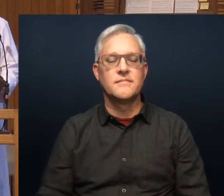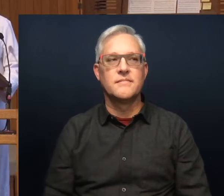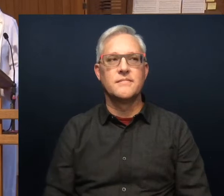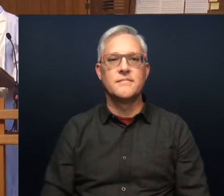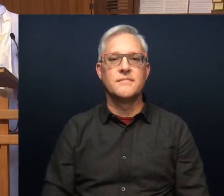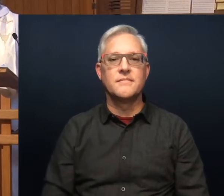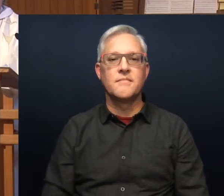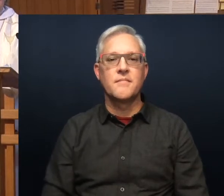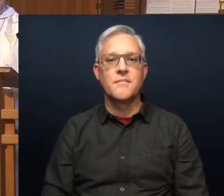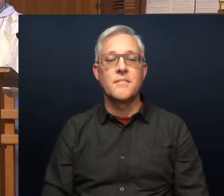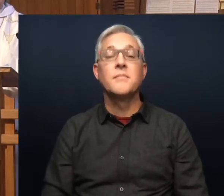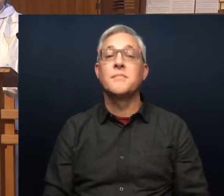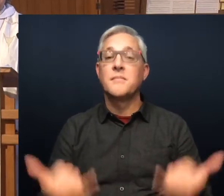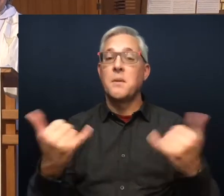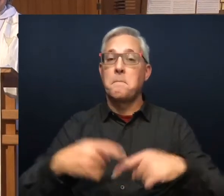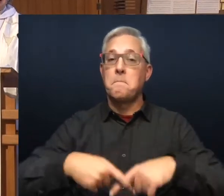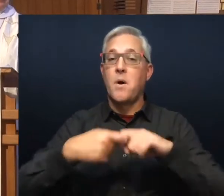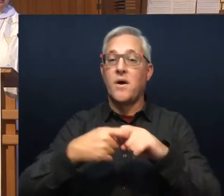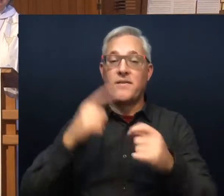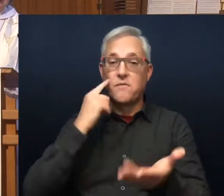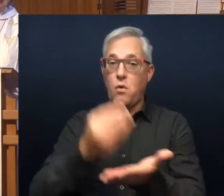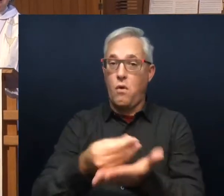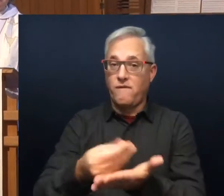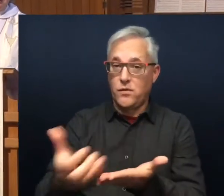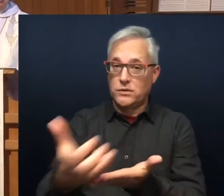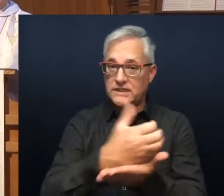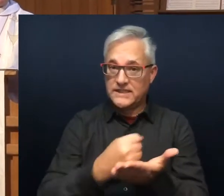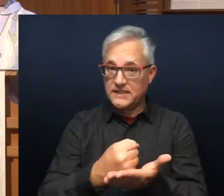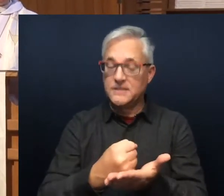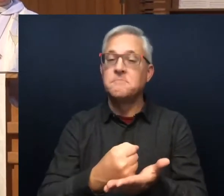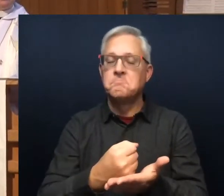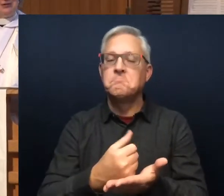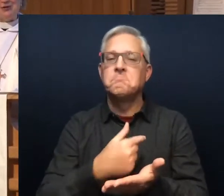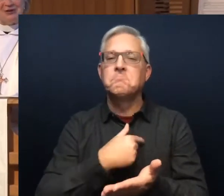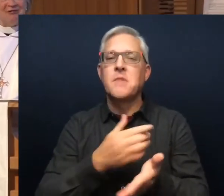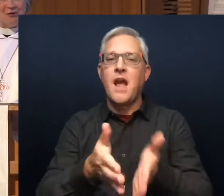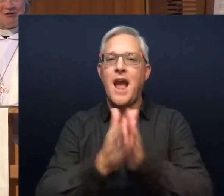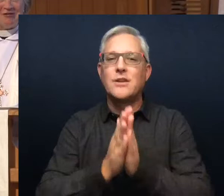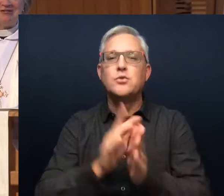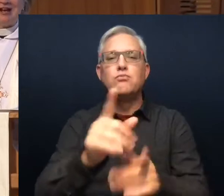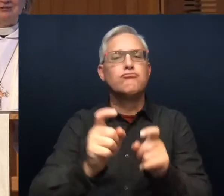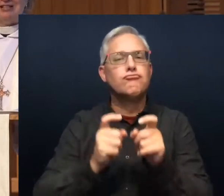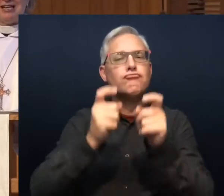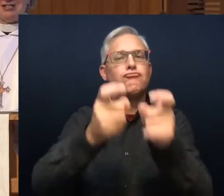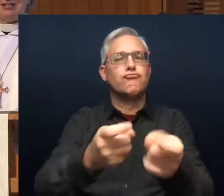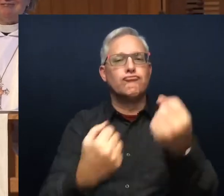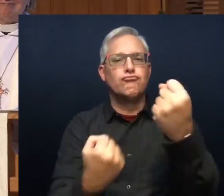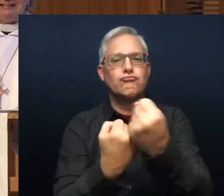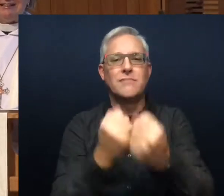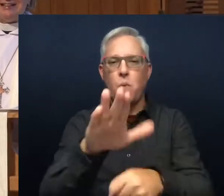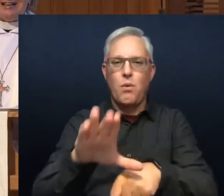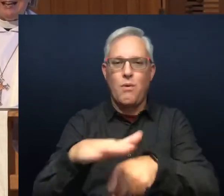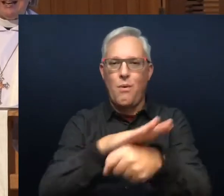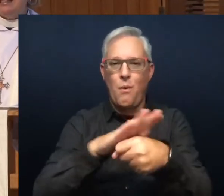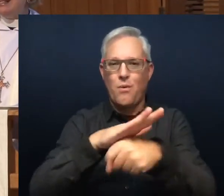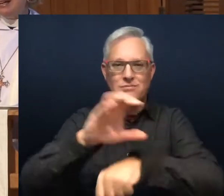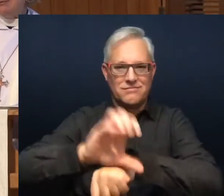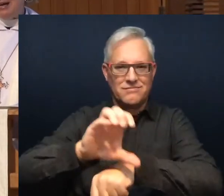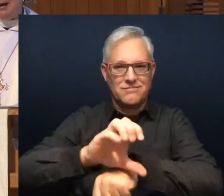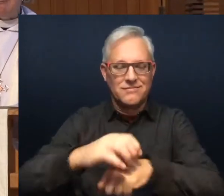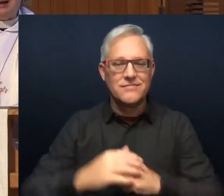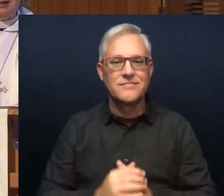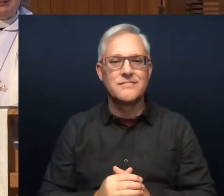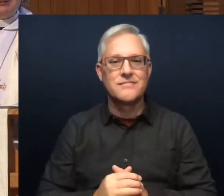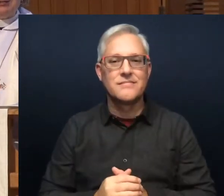As we pause for the offering, I invite you to give generously to your local congregation. At the